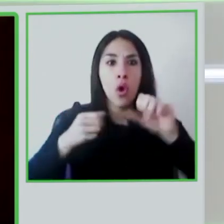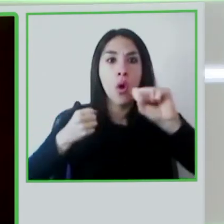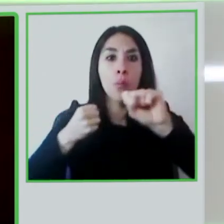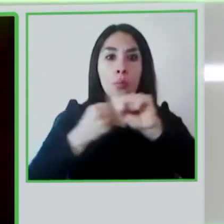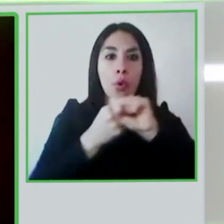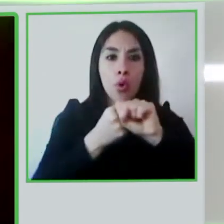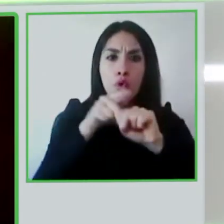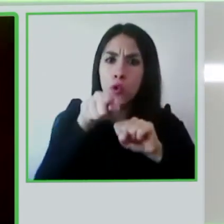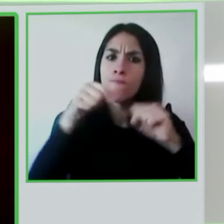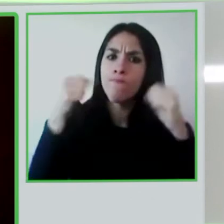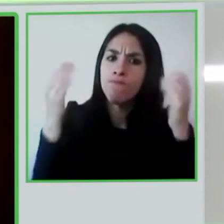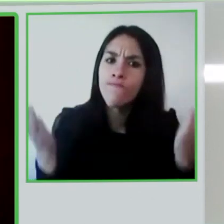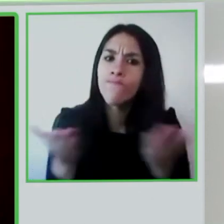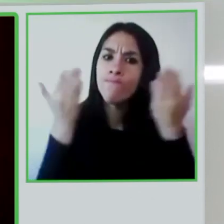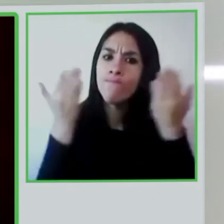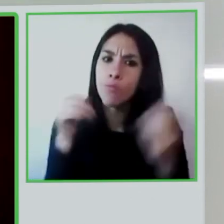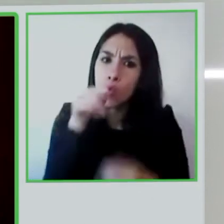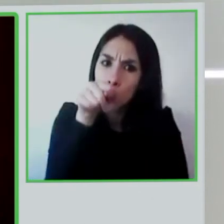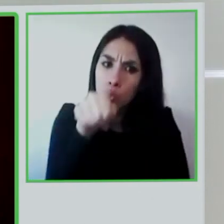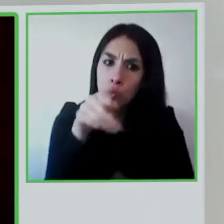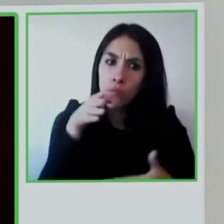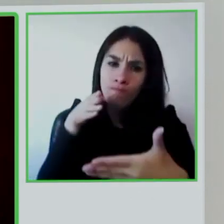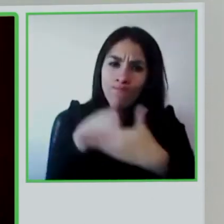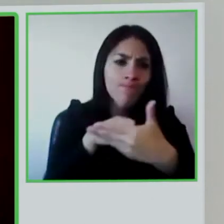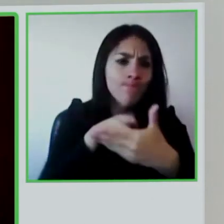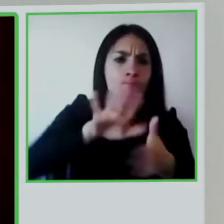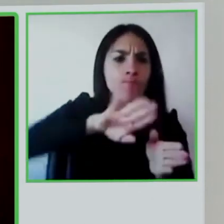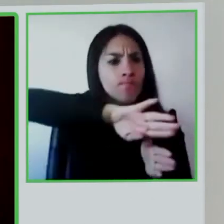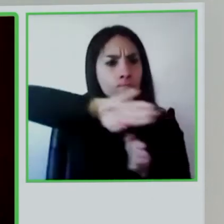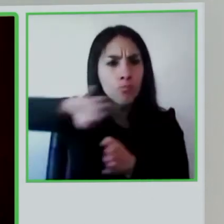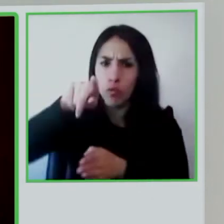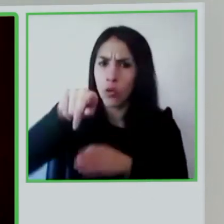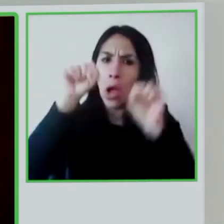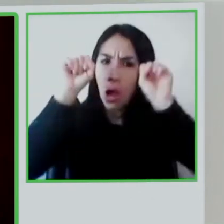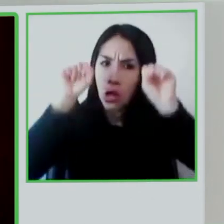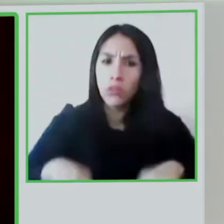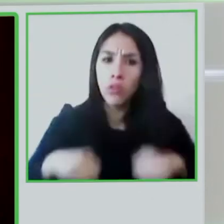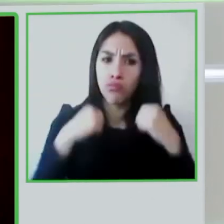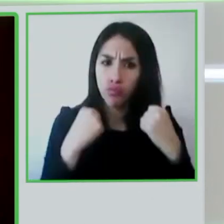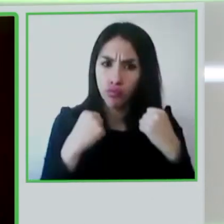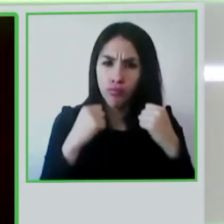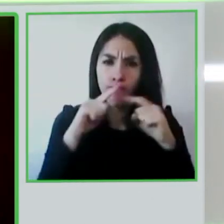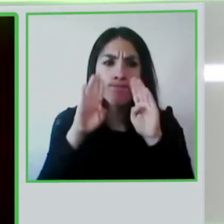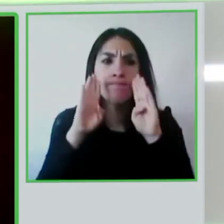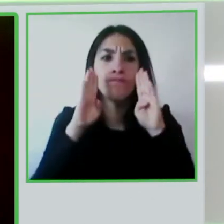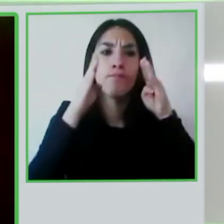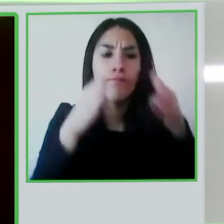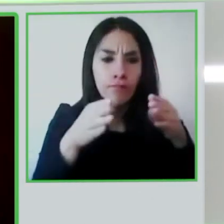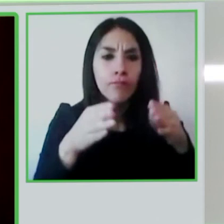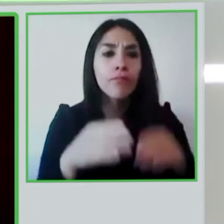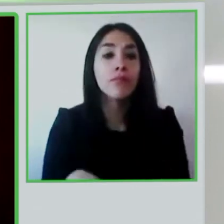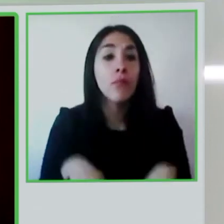obstacles and to certainly capture an interest so they can